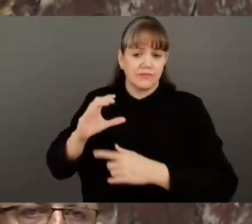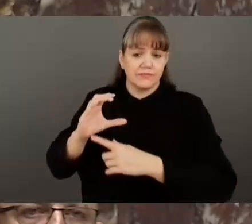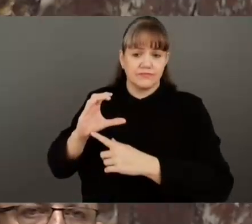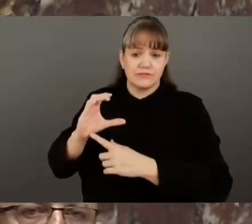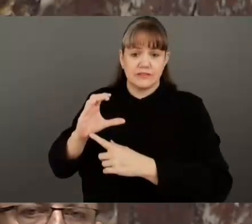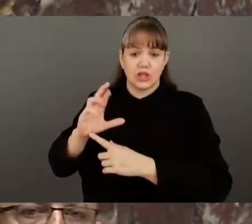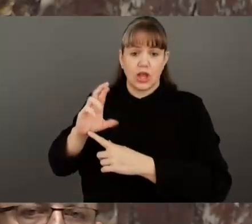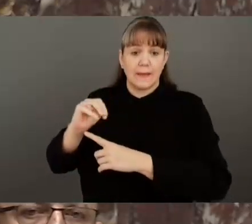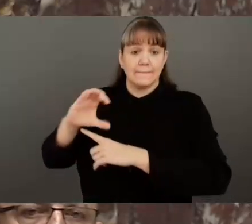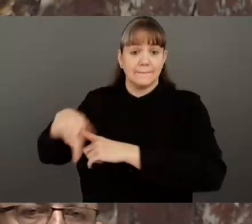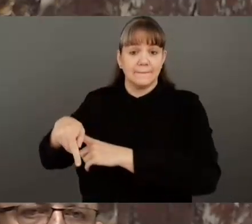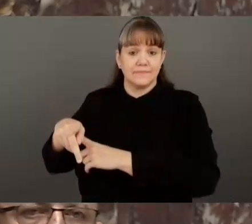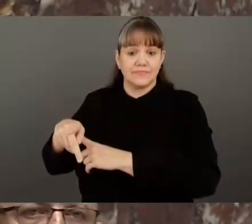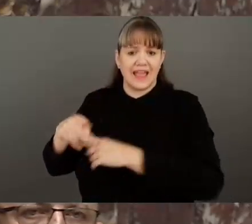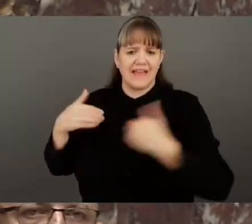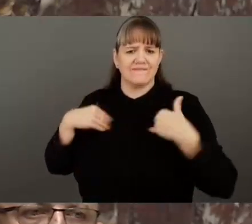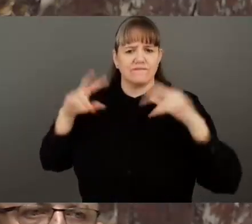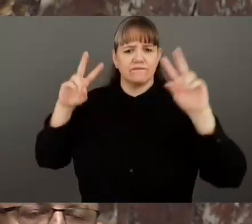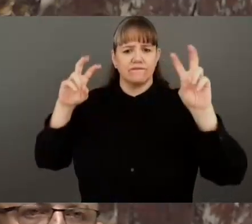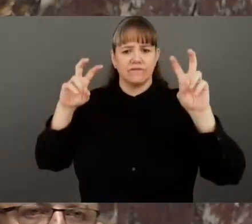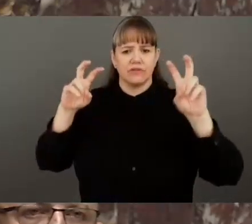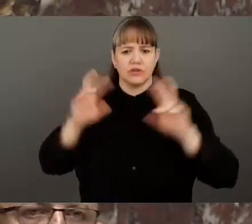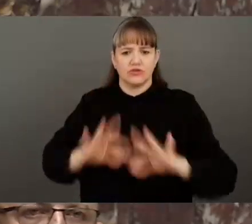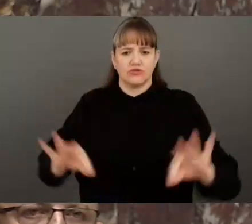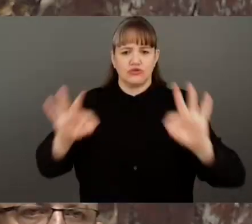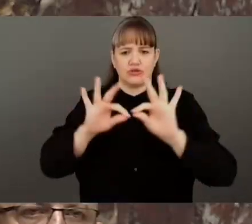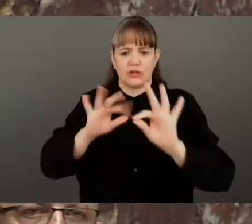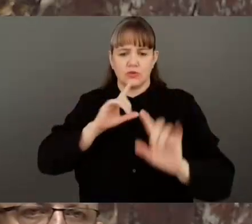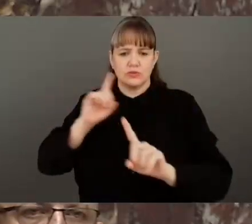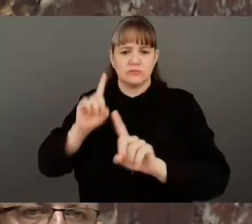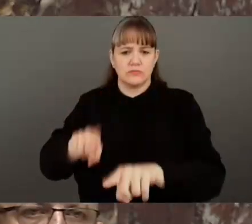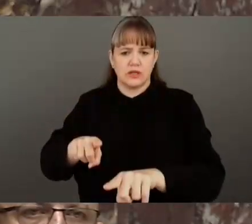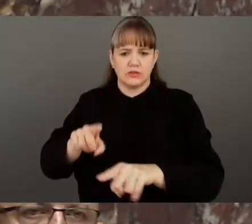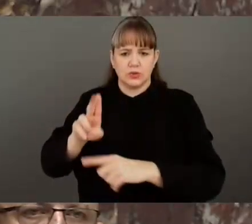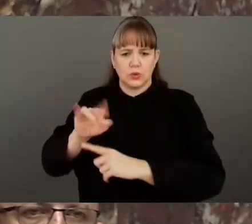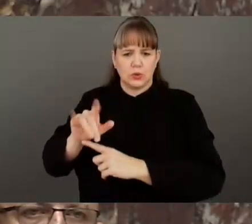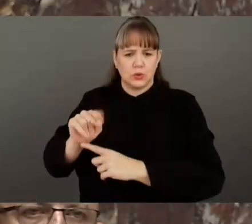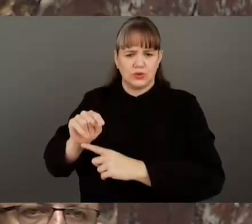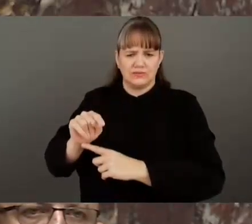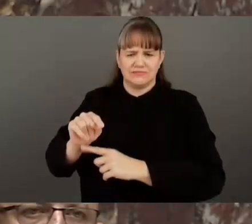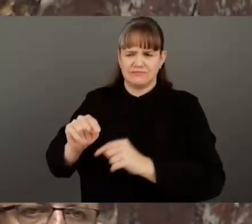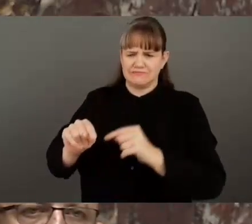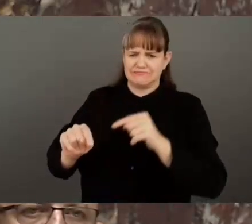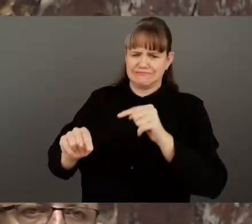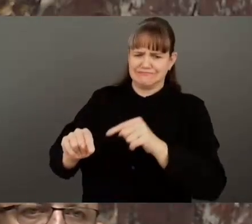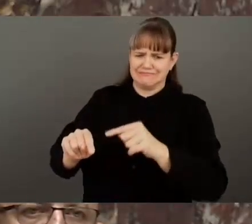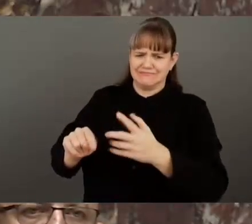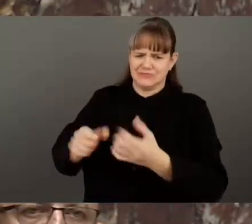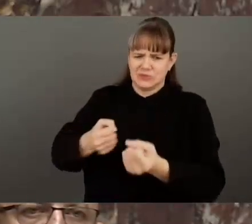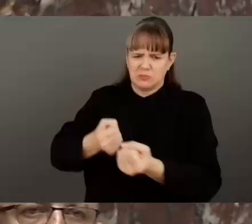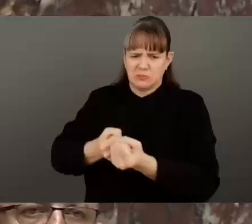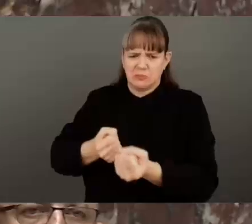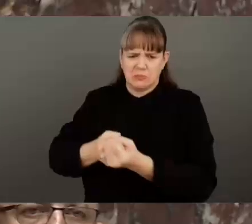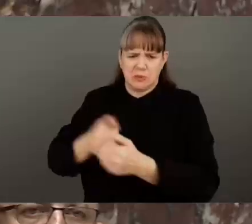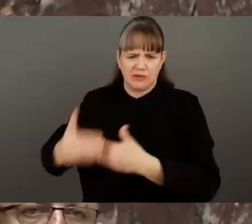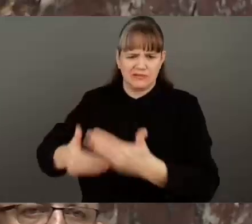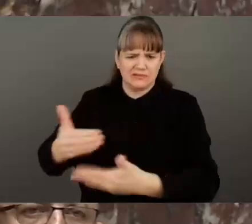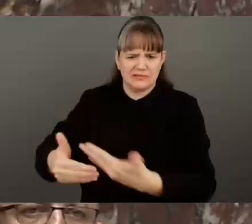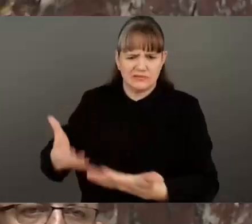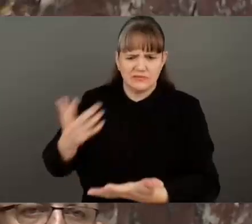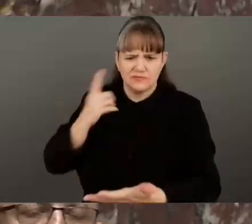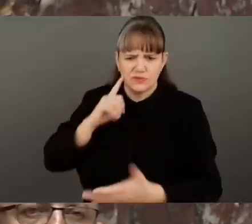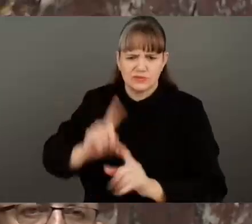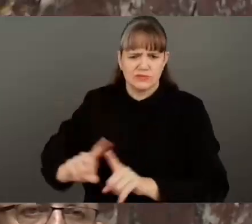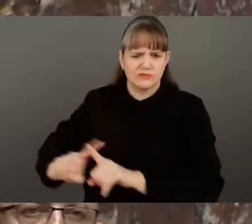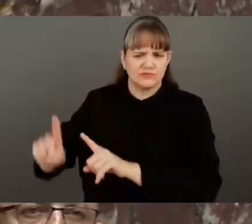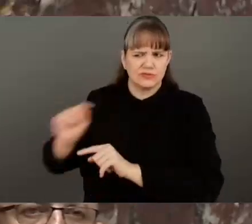will be enforcing this government's new fast-tracked resource and infrastructure projects. This unit is being